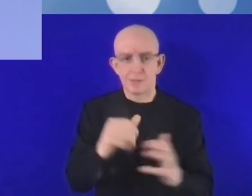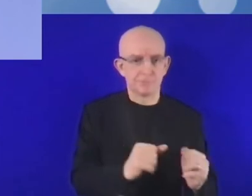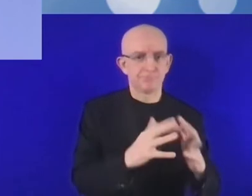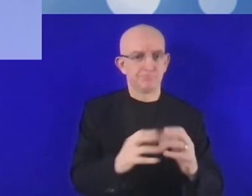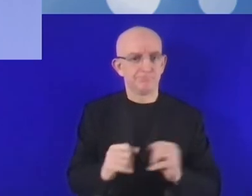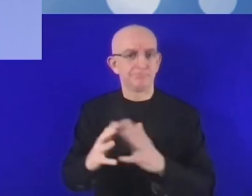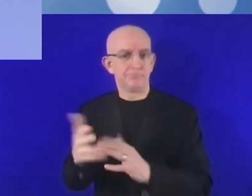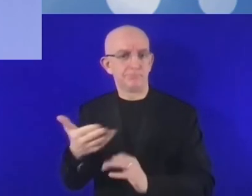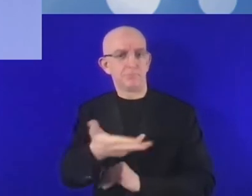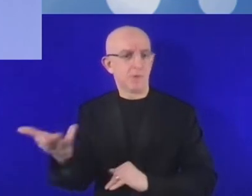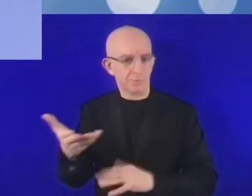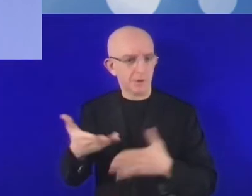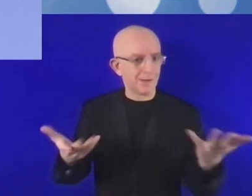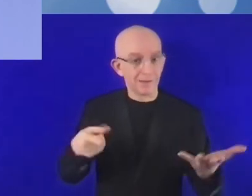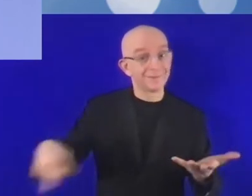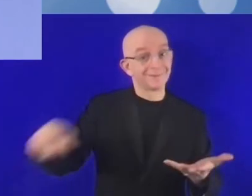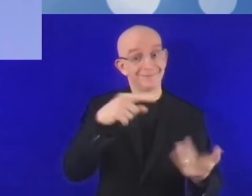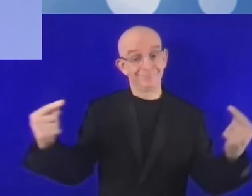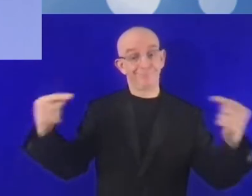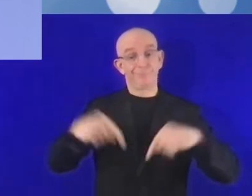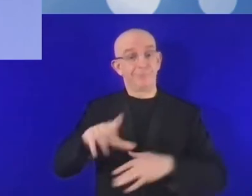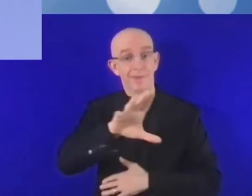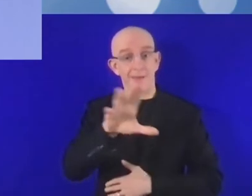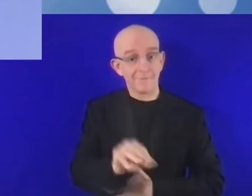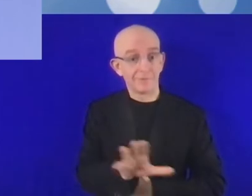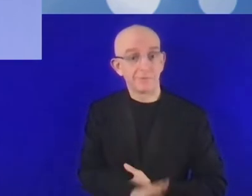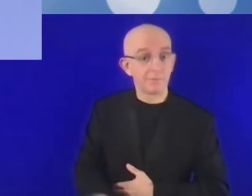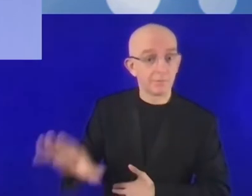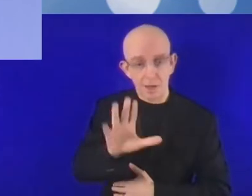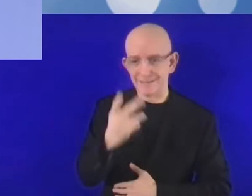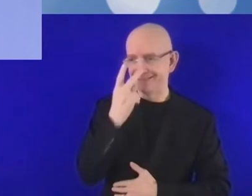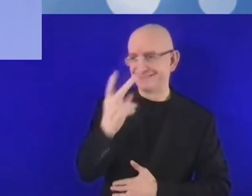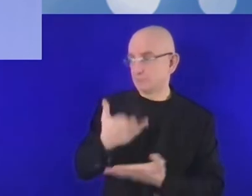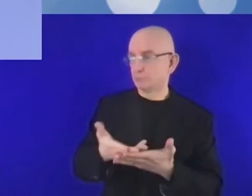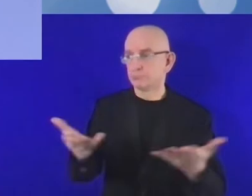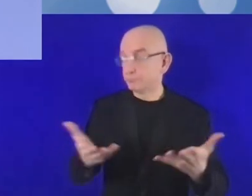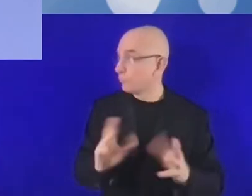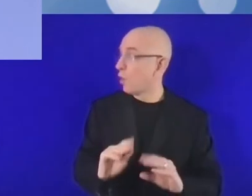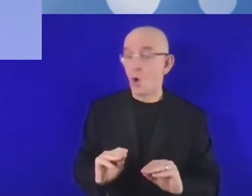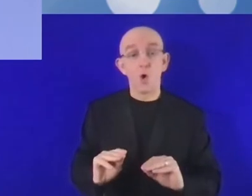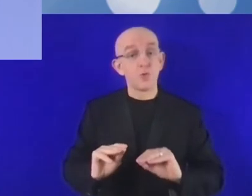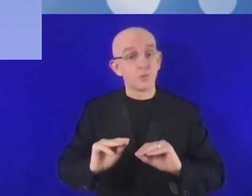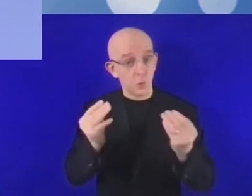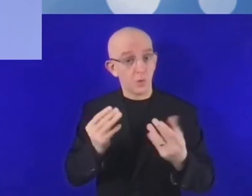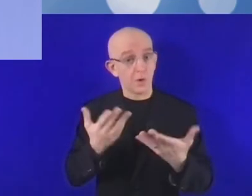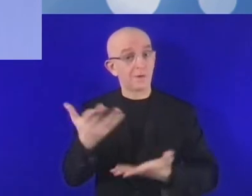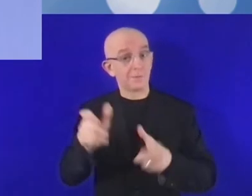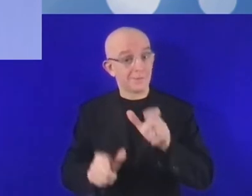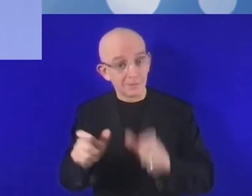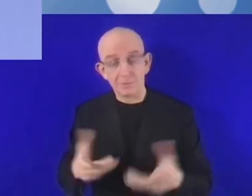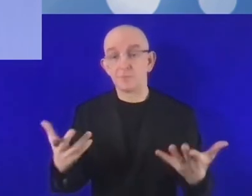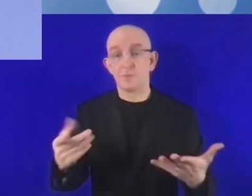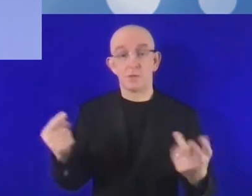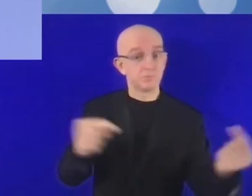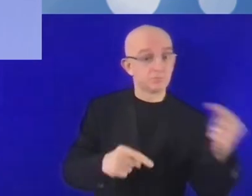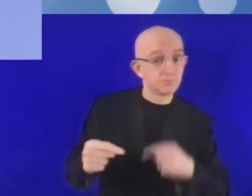uses so they are very innovative they can have plenty of innovative ideas so if you can